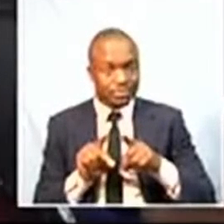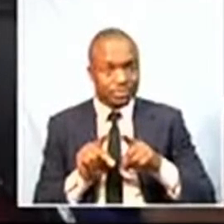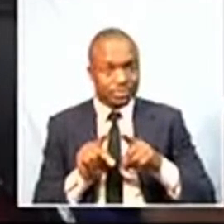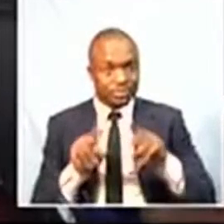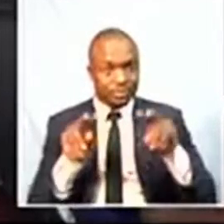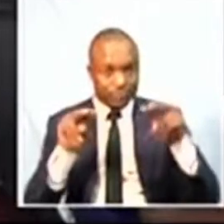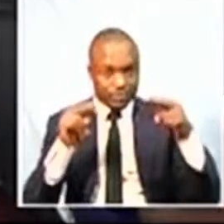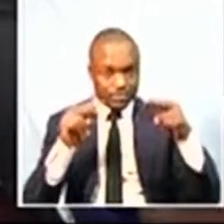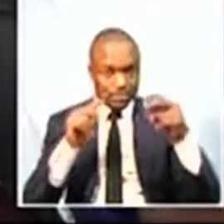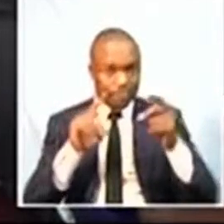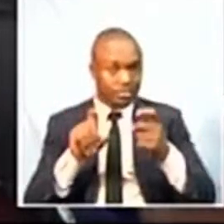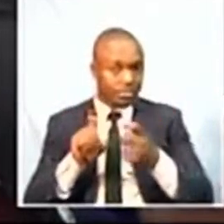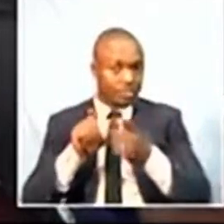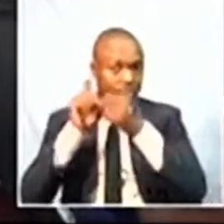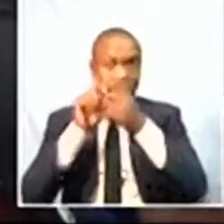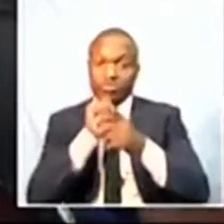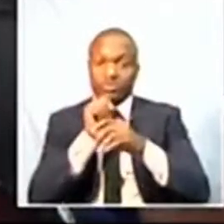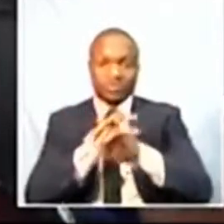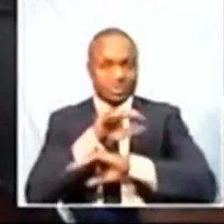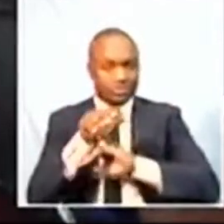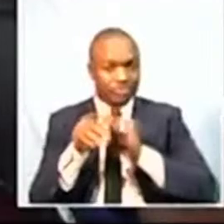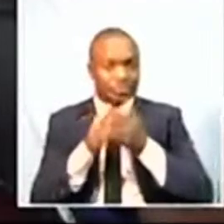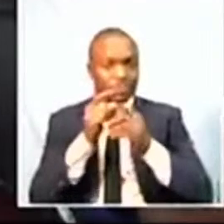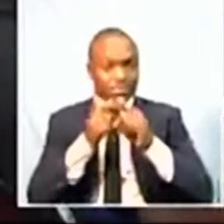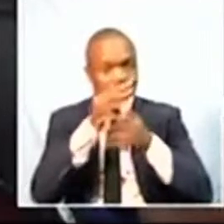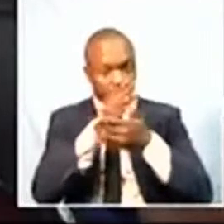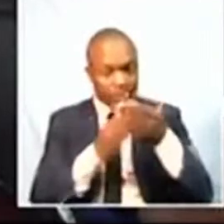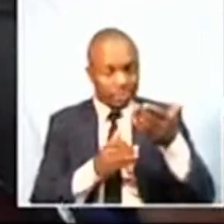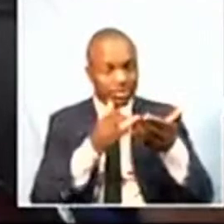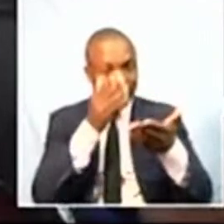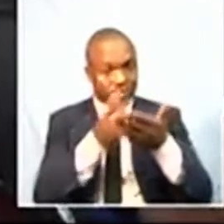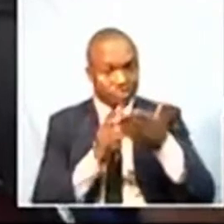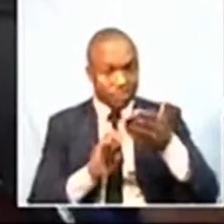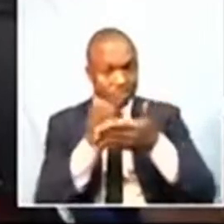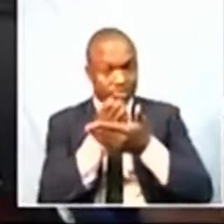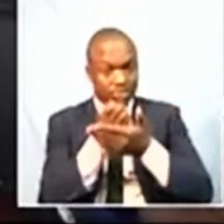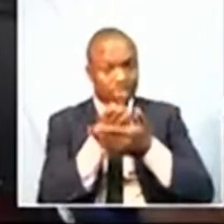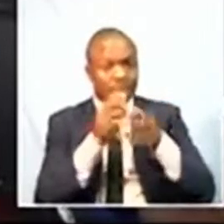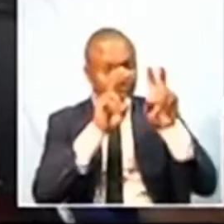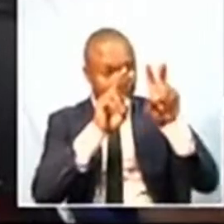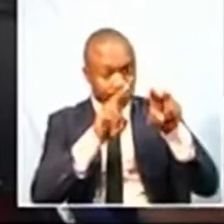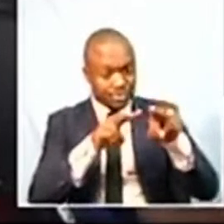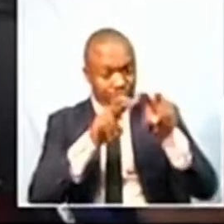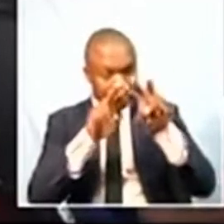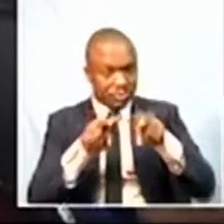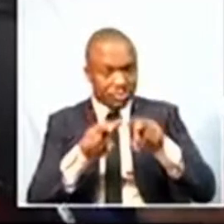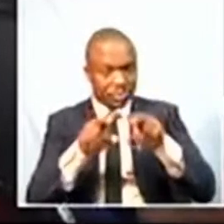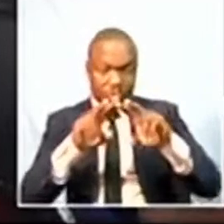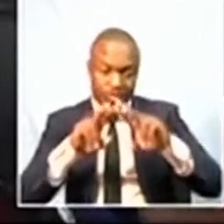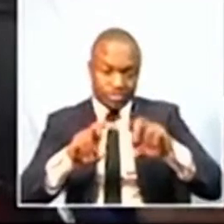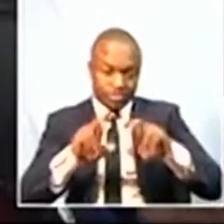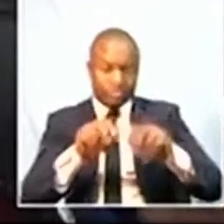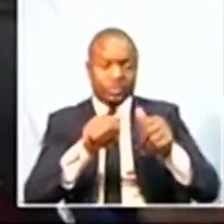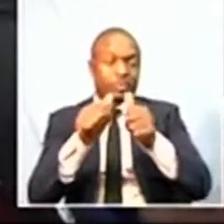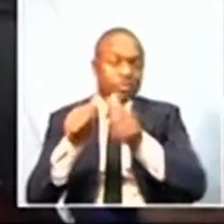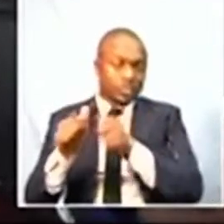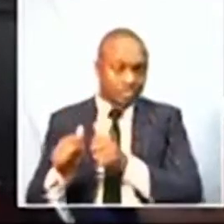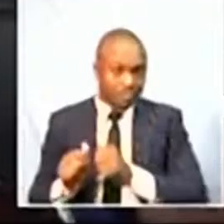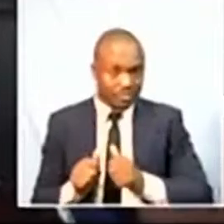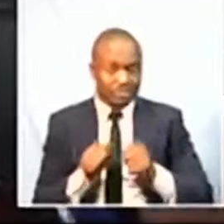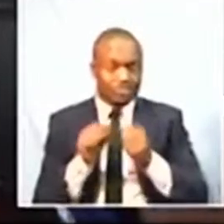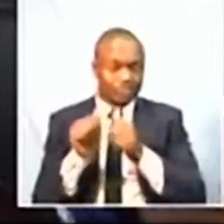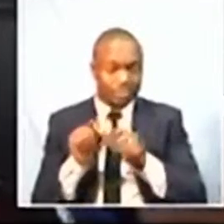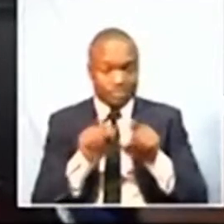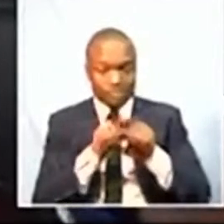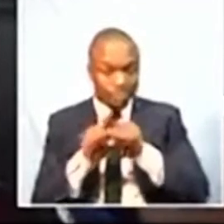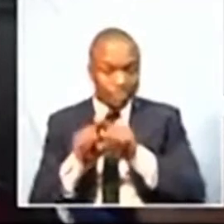challenges. So it was, Chair, from these two engagements, that is through our monitoring and evaluation activities, as